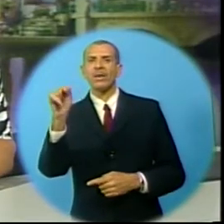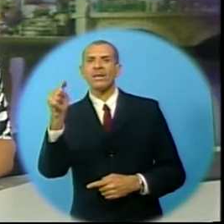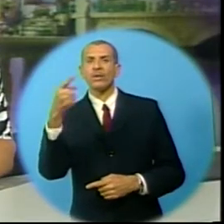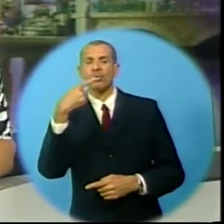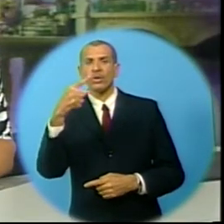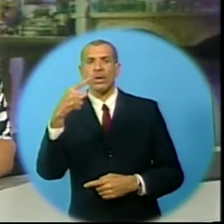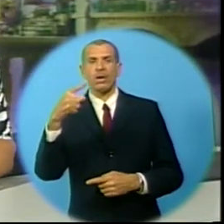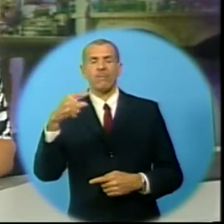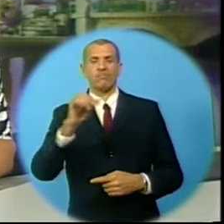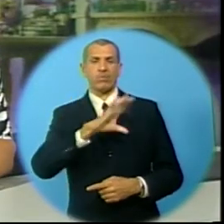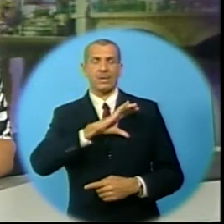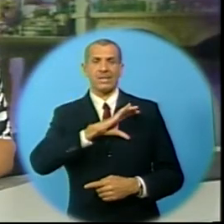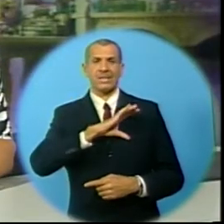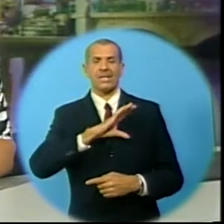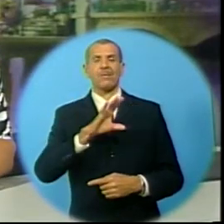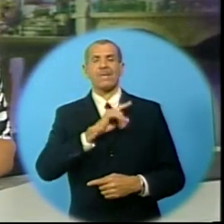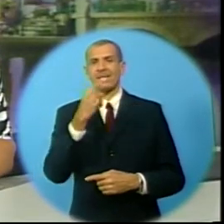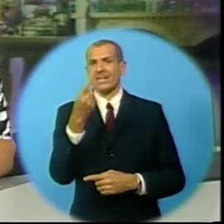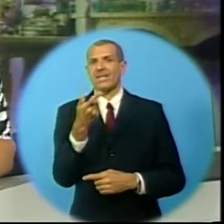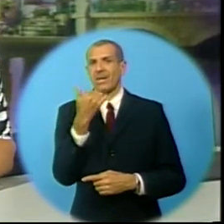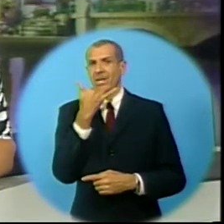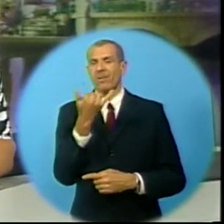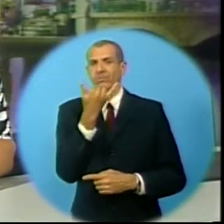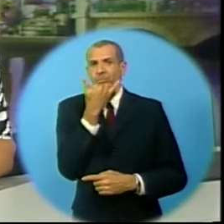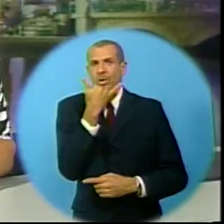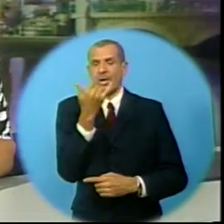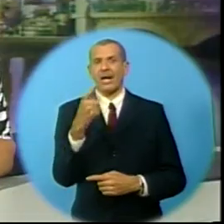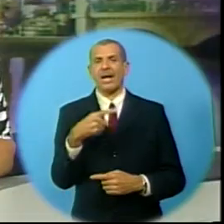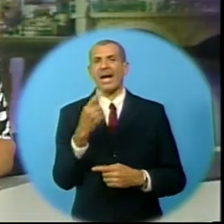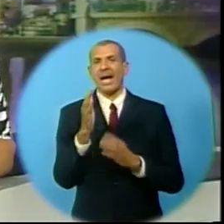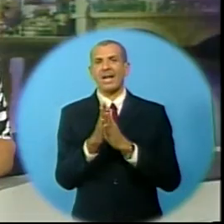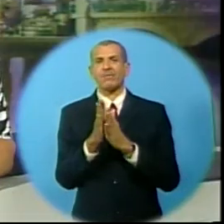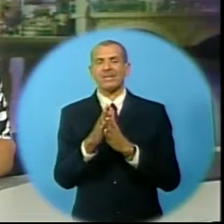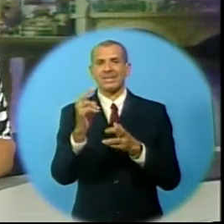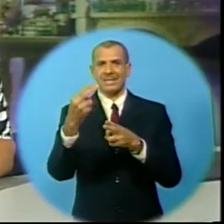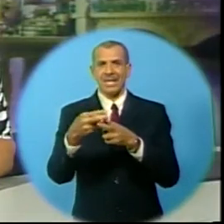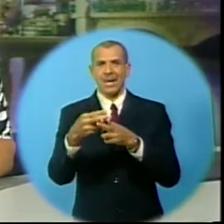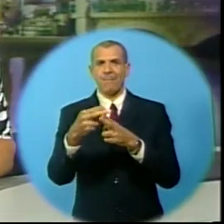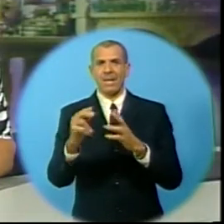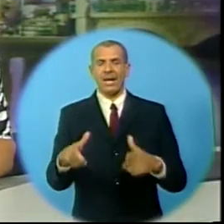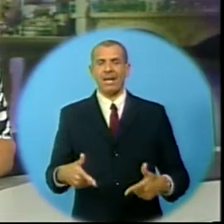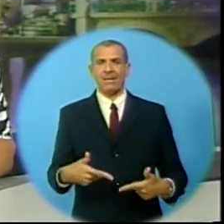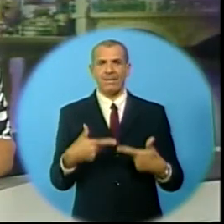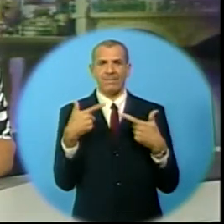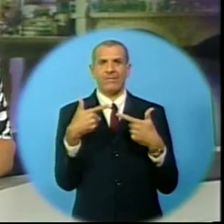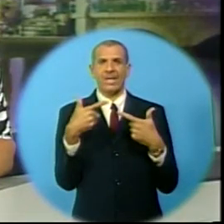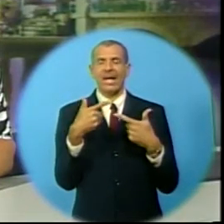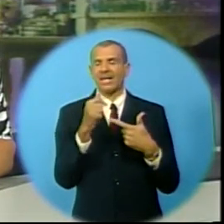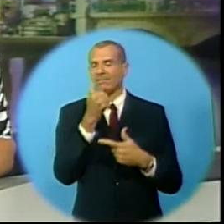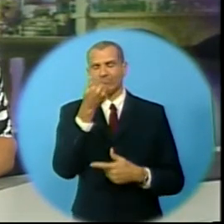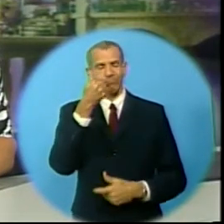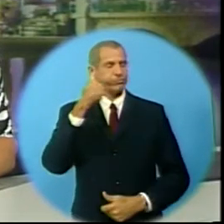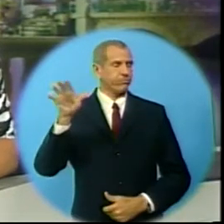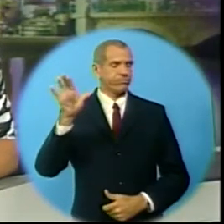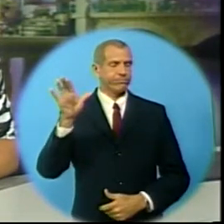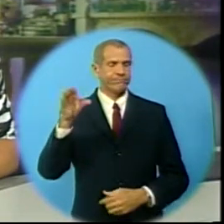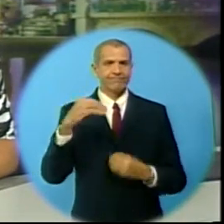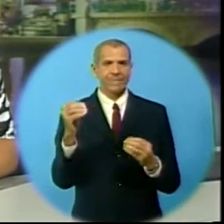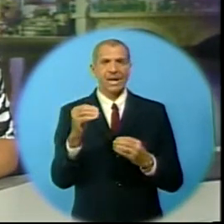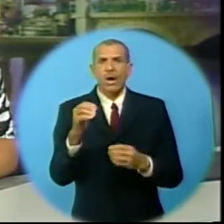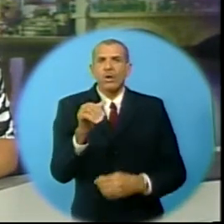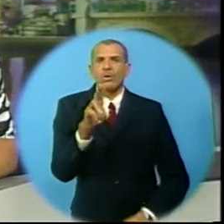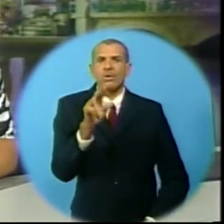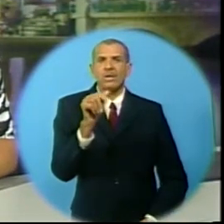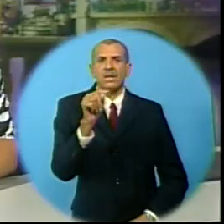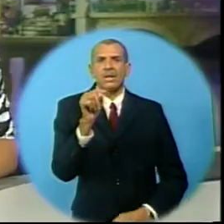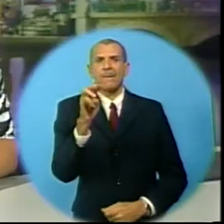officer. The constable informed him it was an offense to do so and asked for his name and address, which he refused to give.